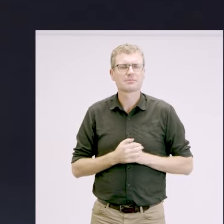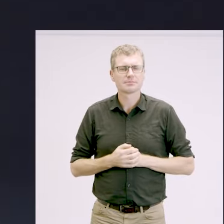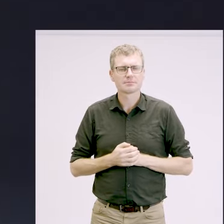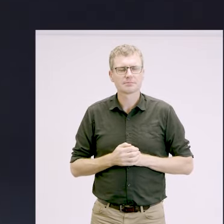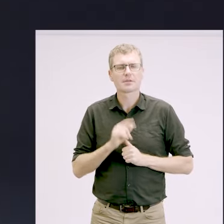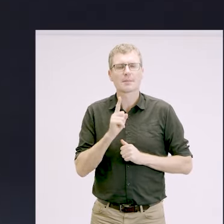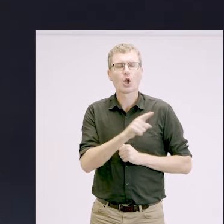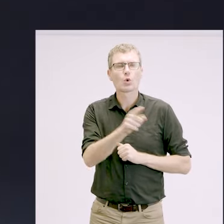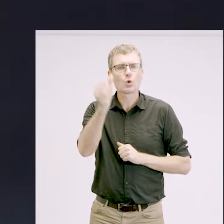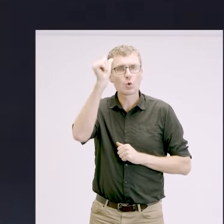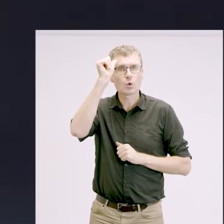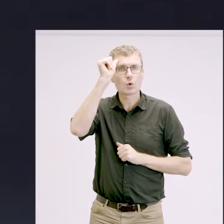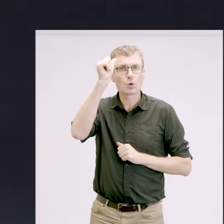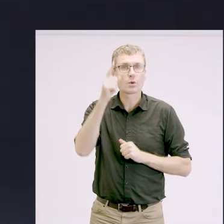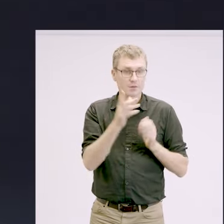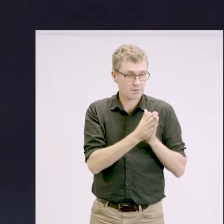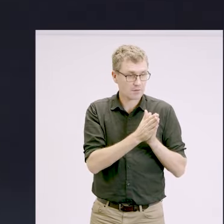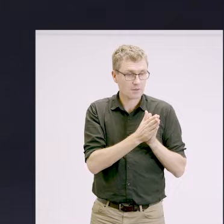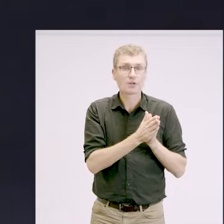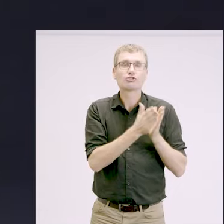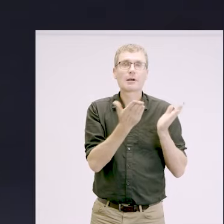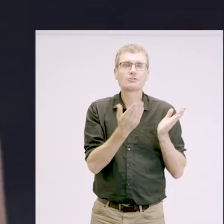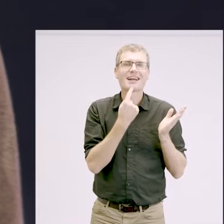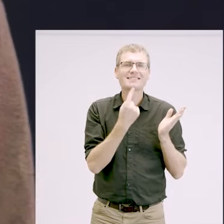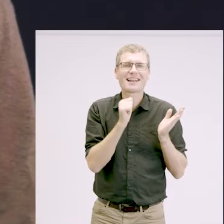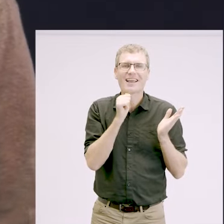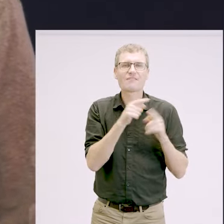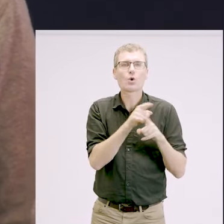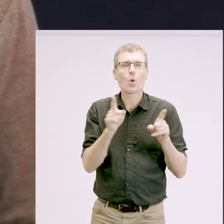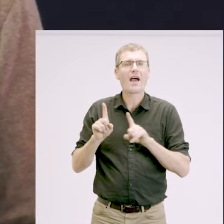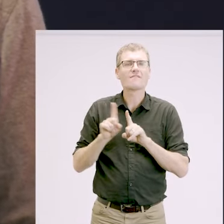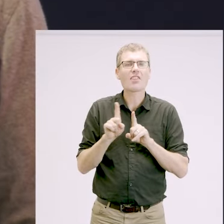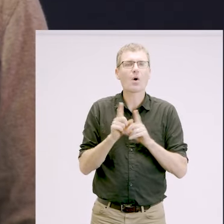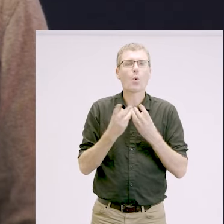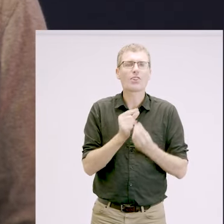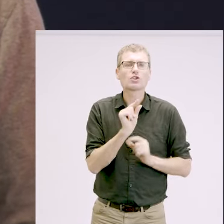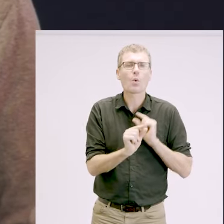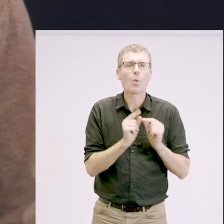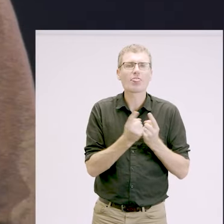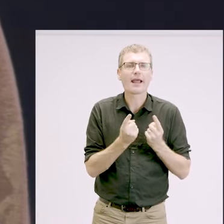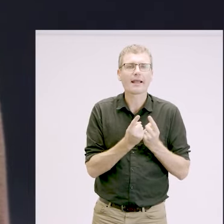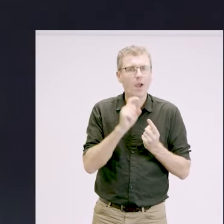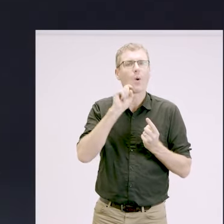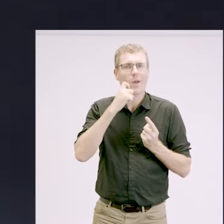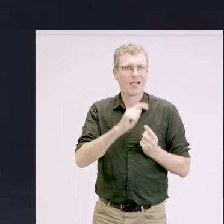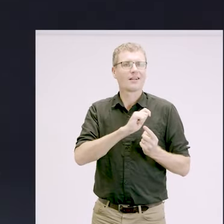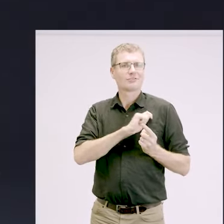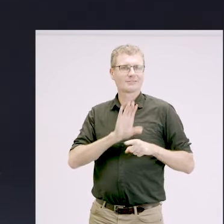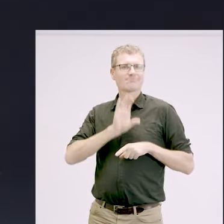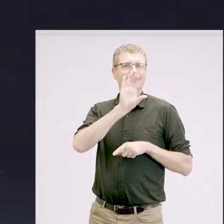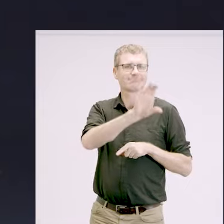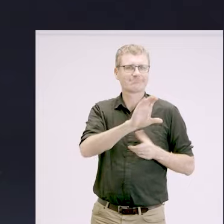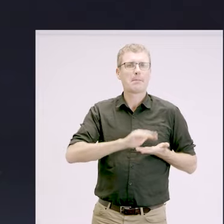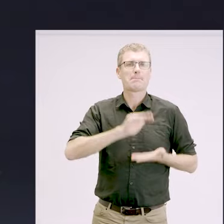some of you is that, you know, do you remember the scripture that says, you know, those who've been faithful in little will be trusted with much?